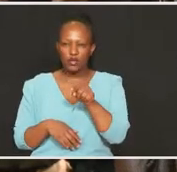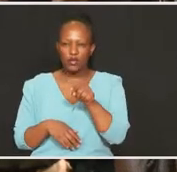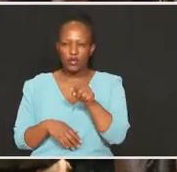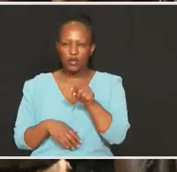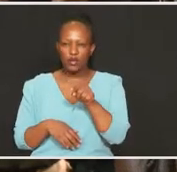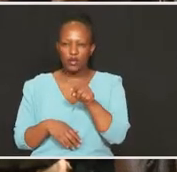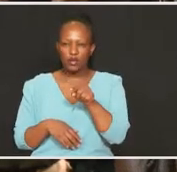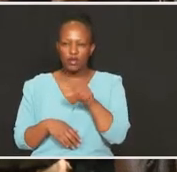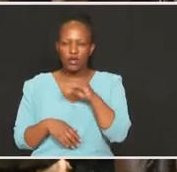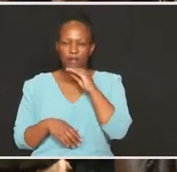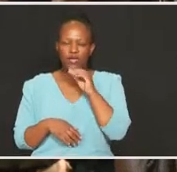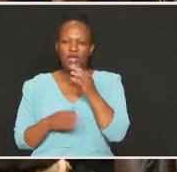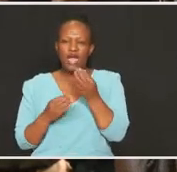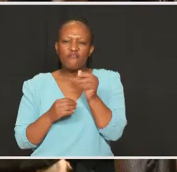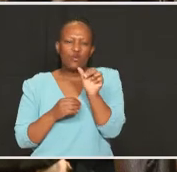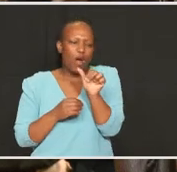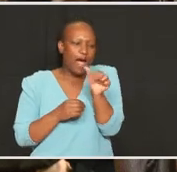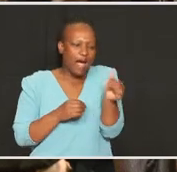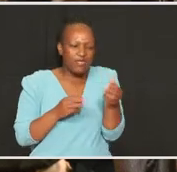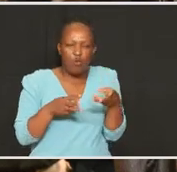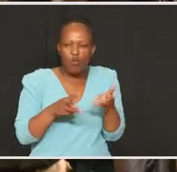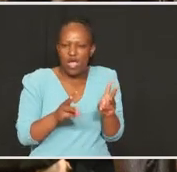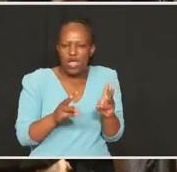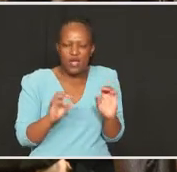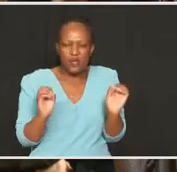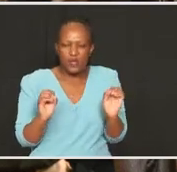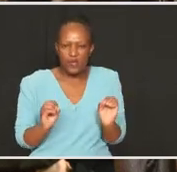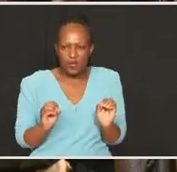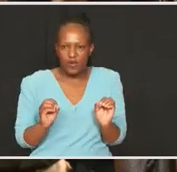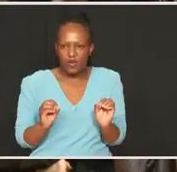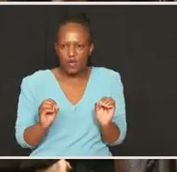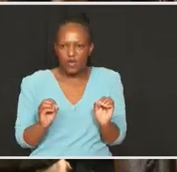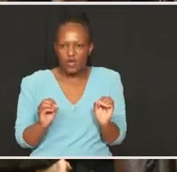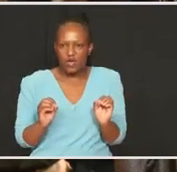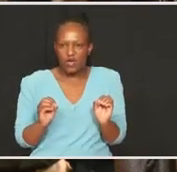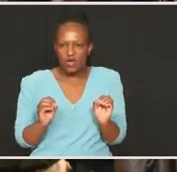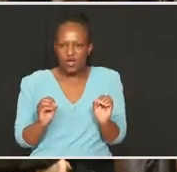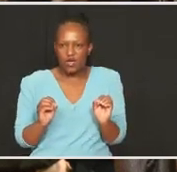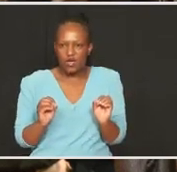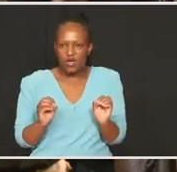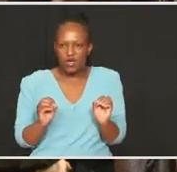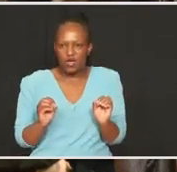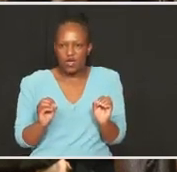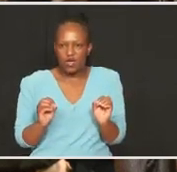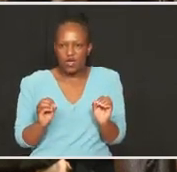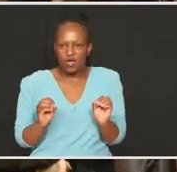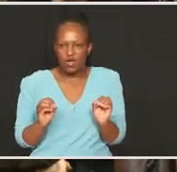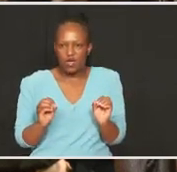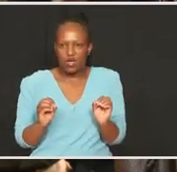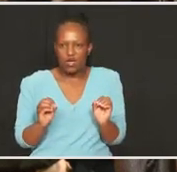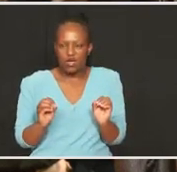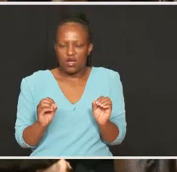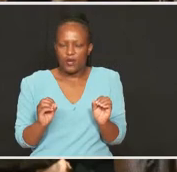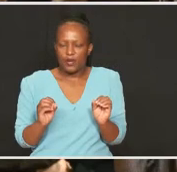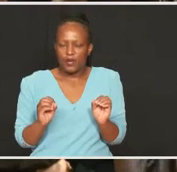no other recourse but to firmly categorically